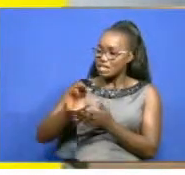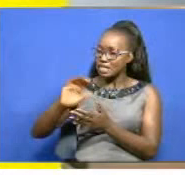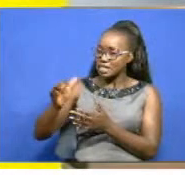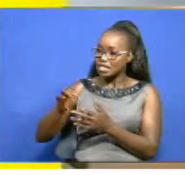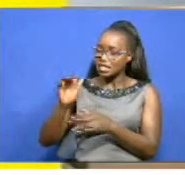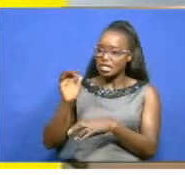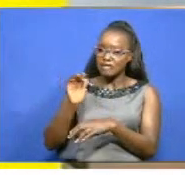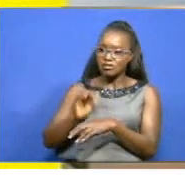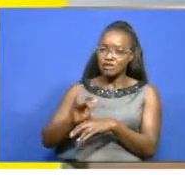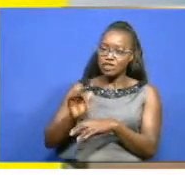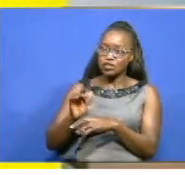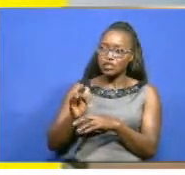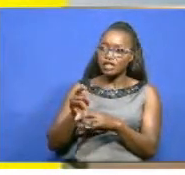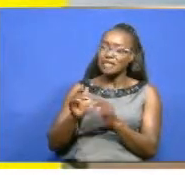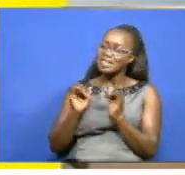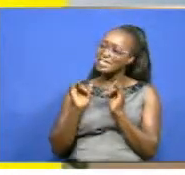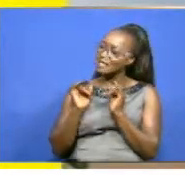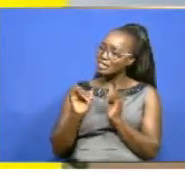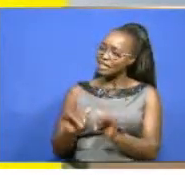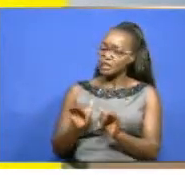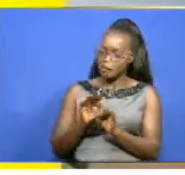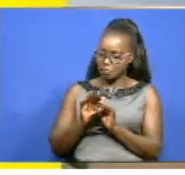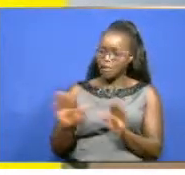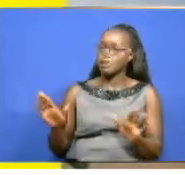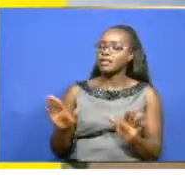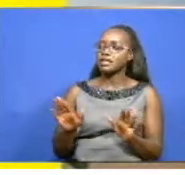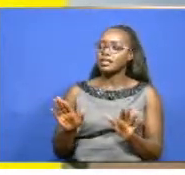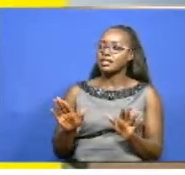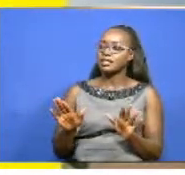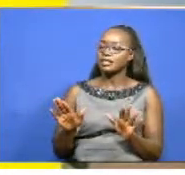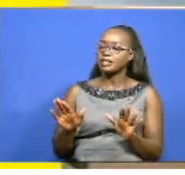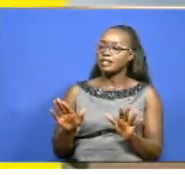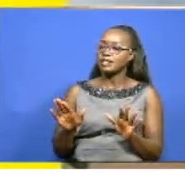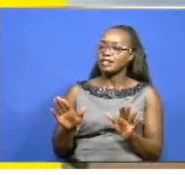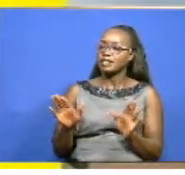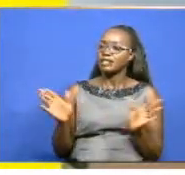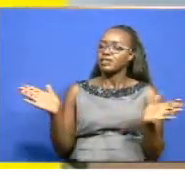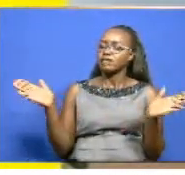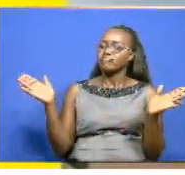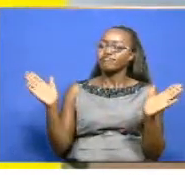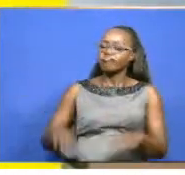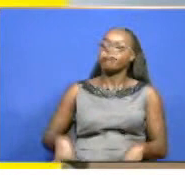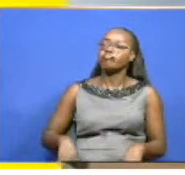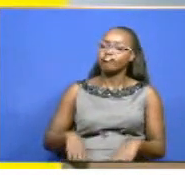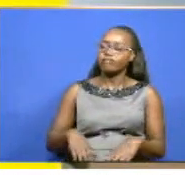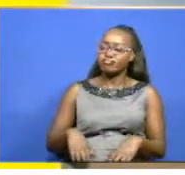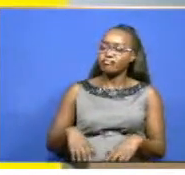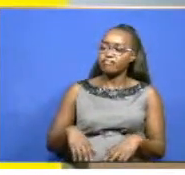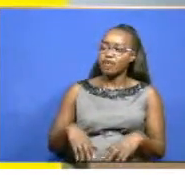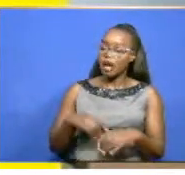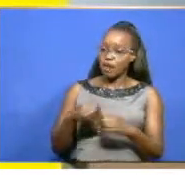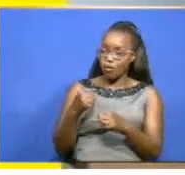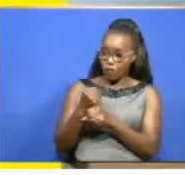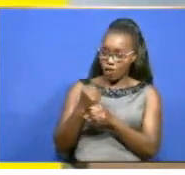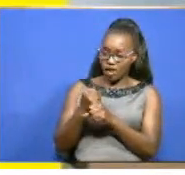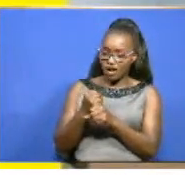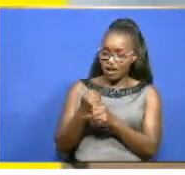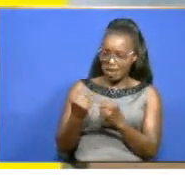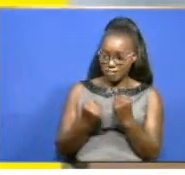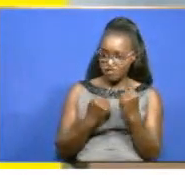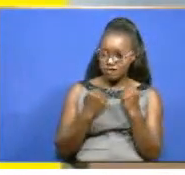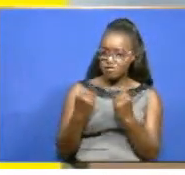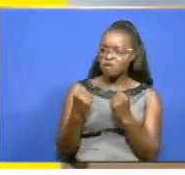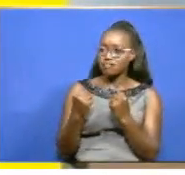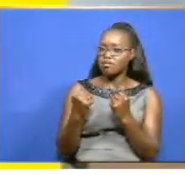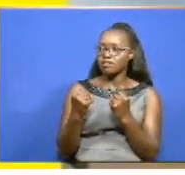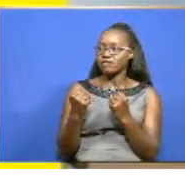that has come to stay with us. So that is why we should not drop our guard. And I want to thank Kenyans for the great that